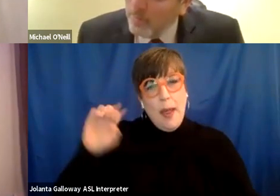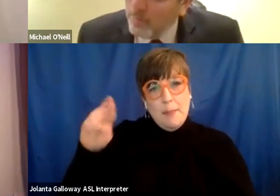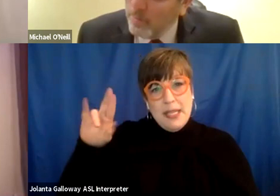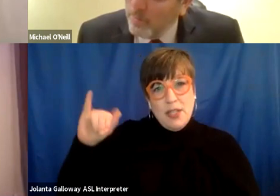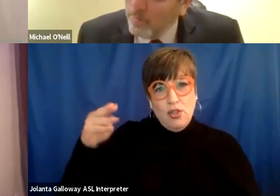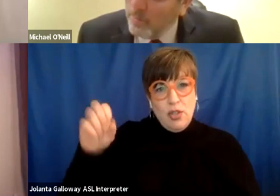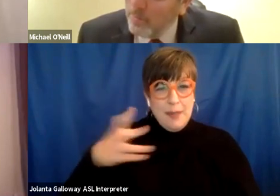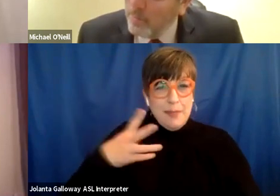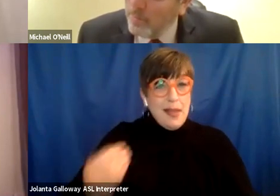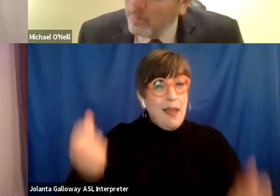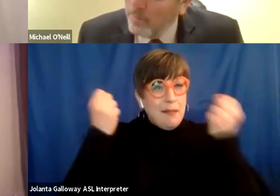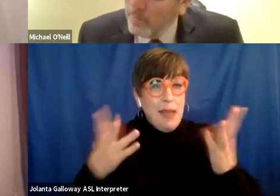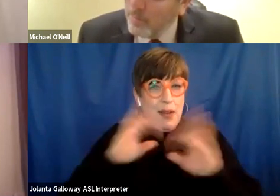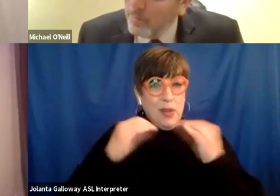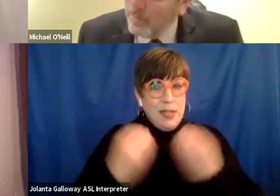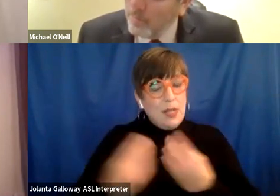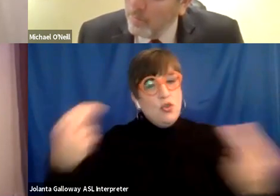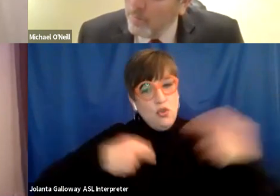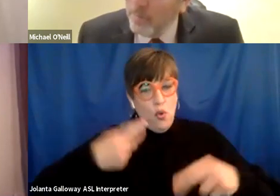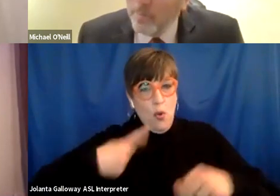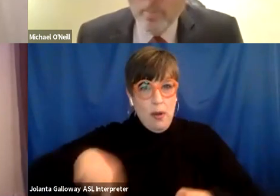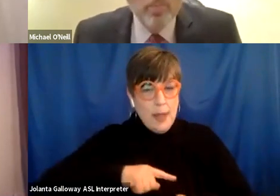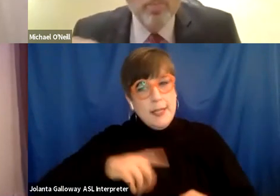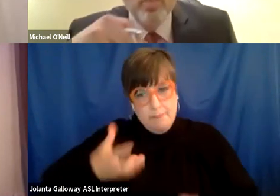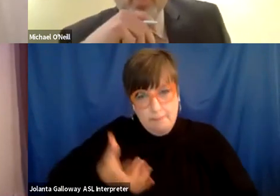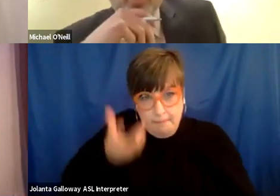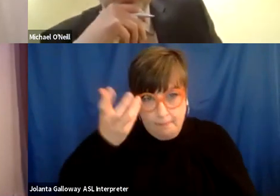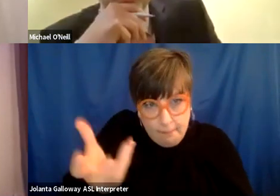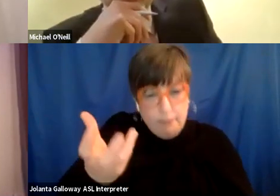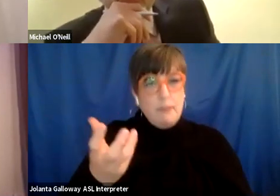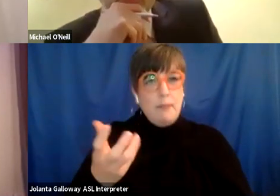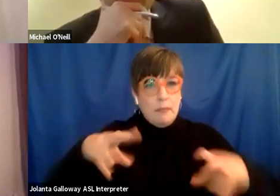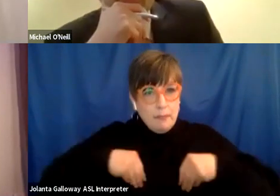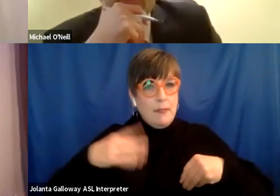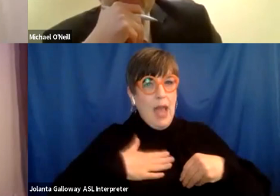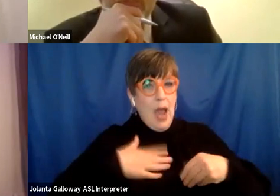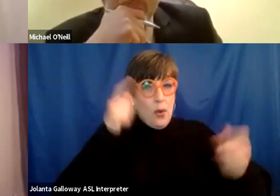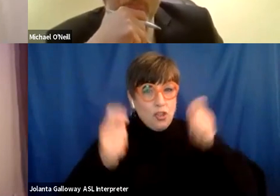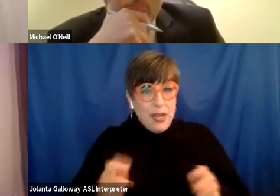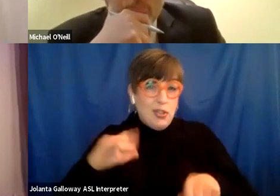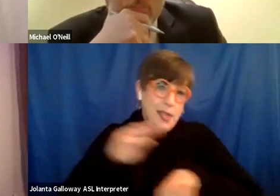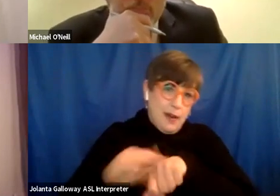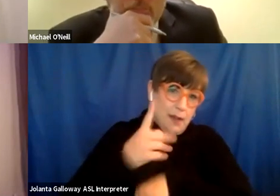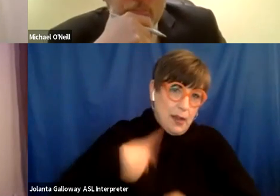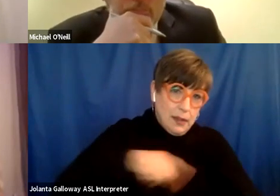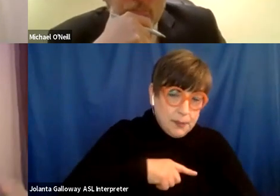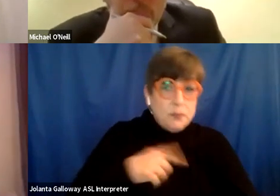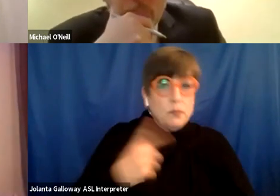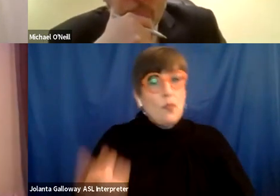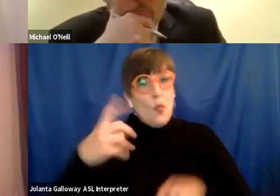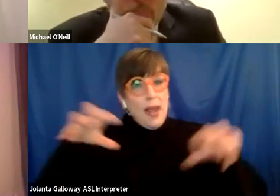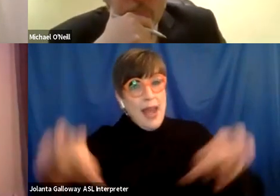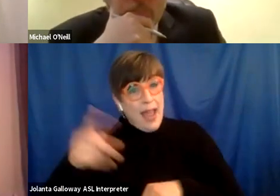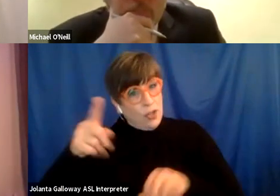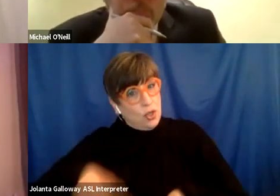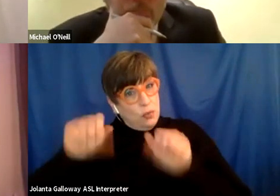many organizations at getting us, the students, at the forefront of the changes that affect us the most. One of the action steps you all could